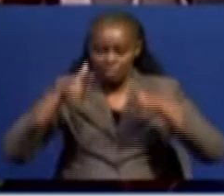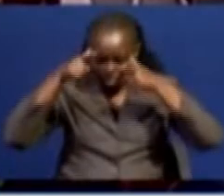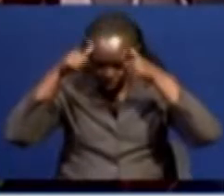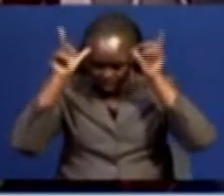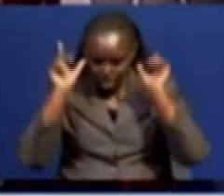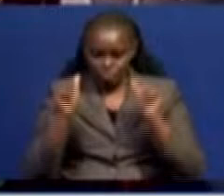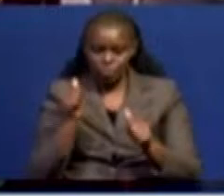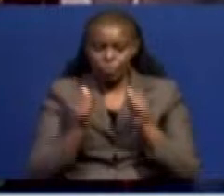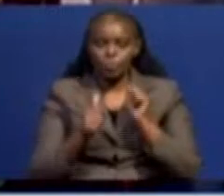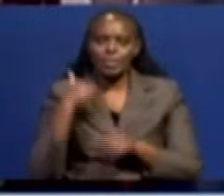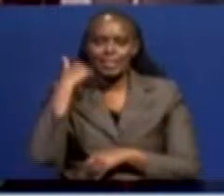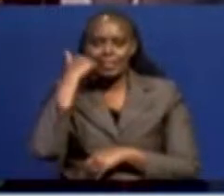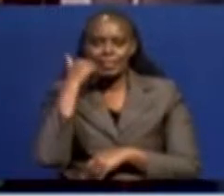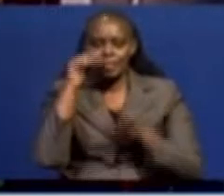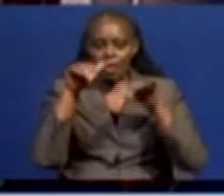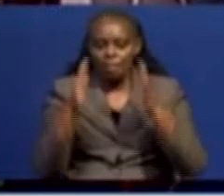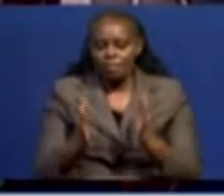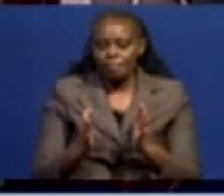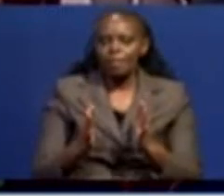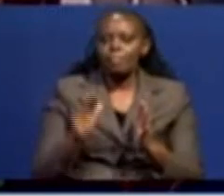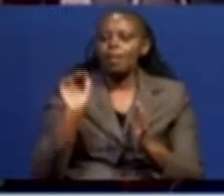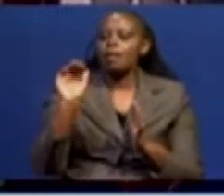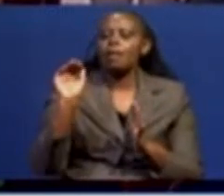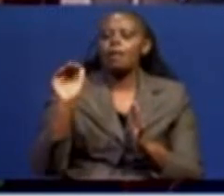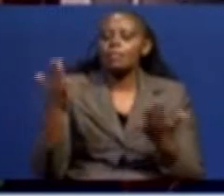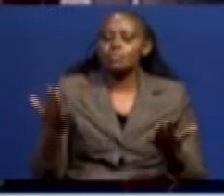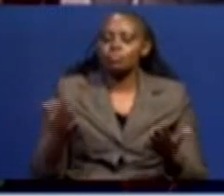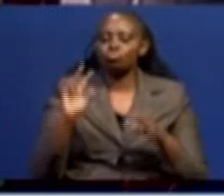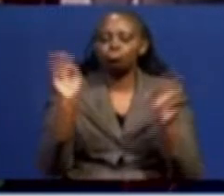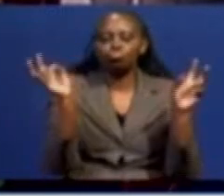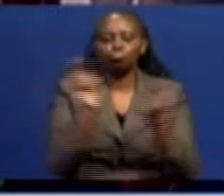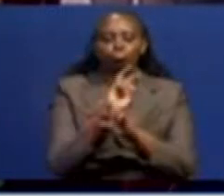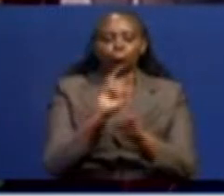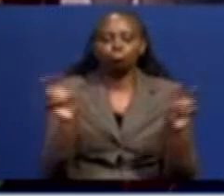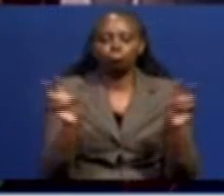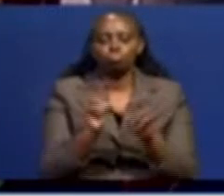disease, and when the farmers